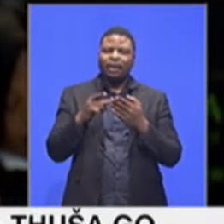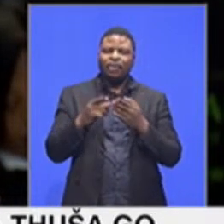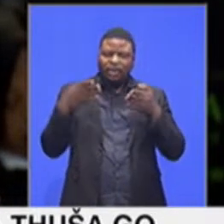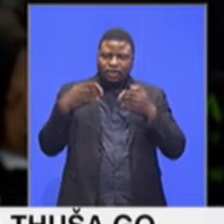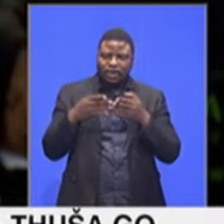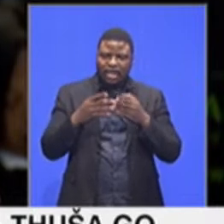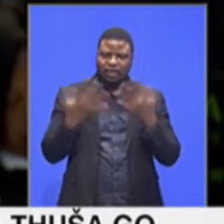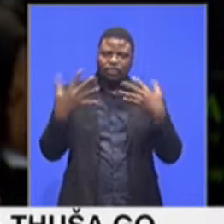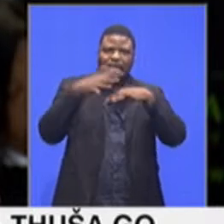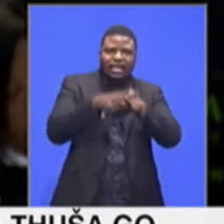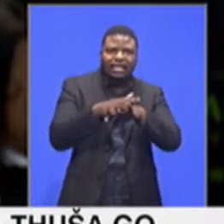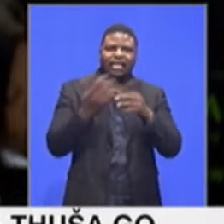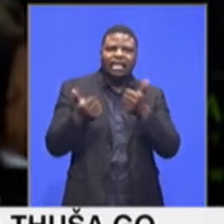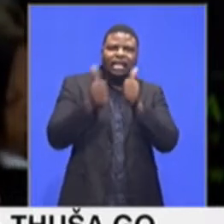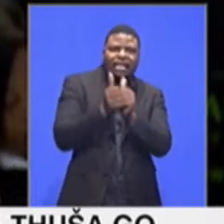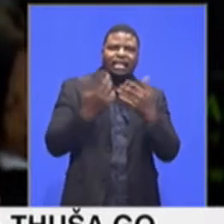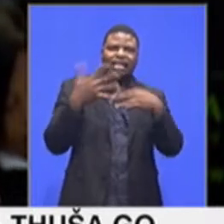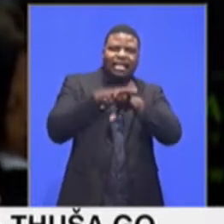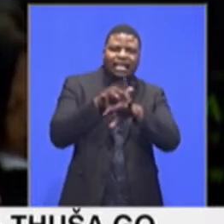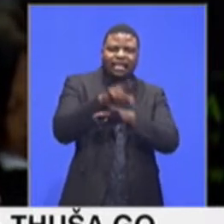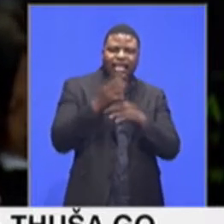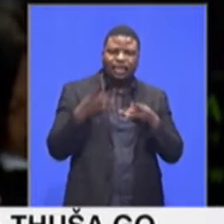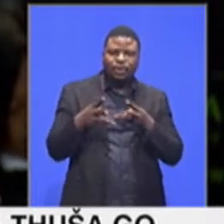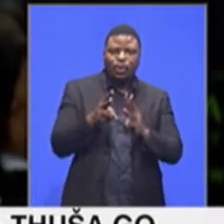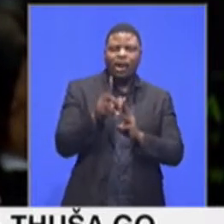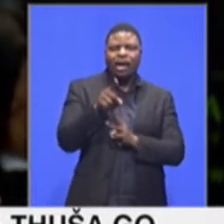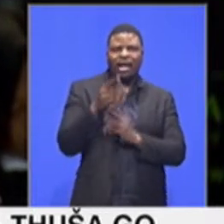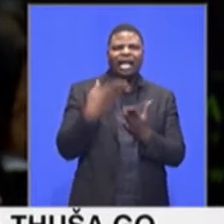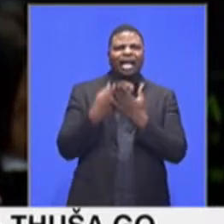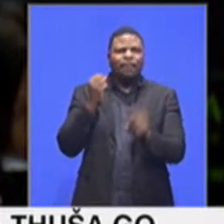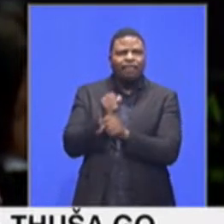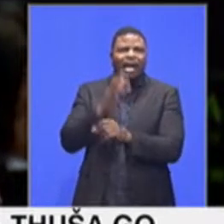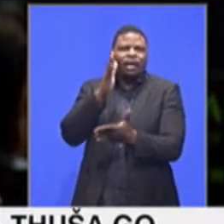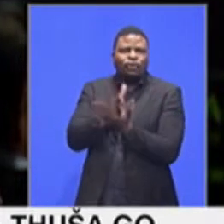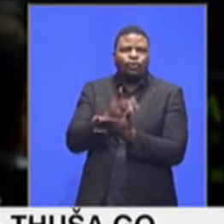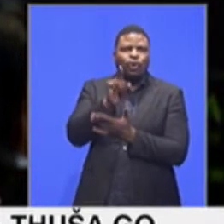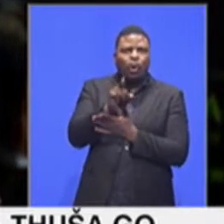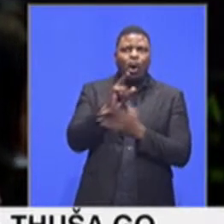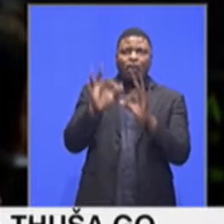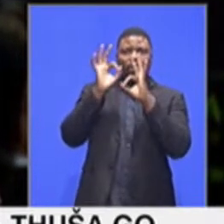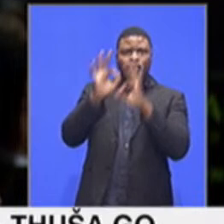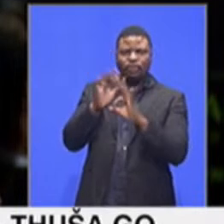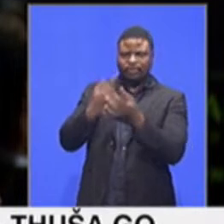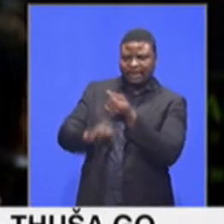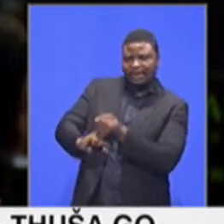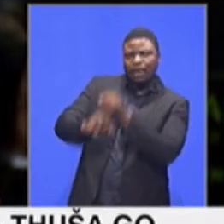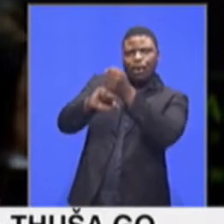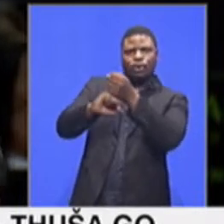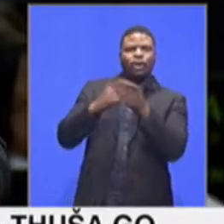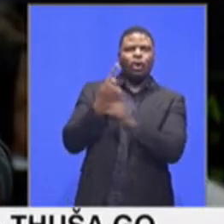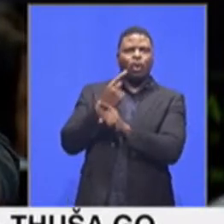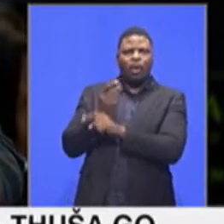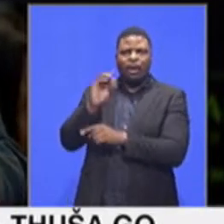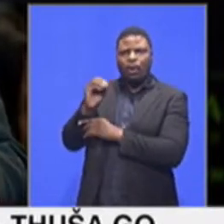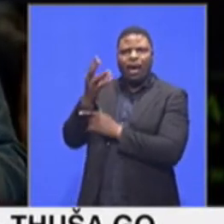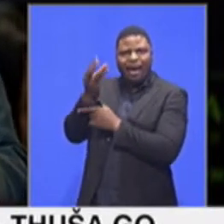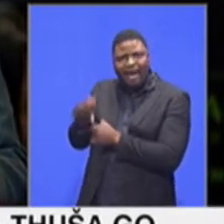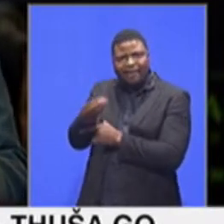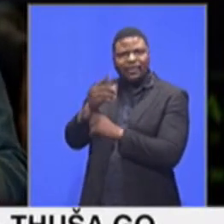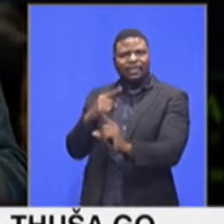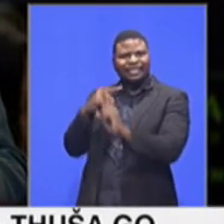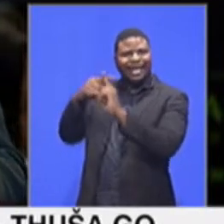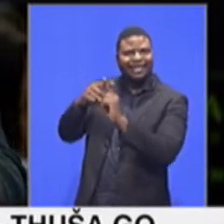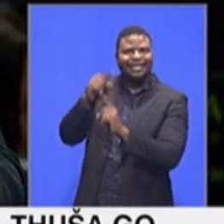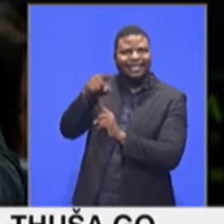require difficult but necessary trade-offs to ensure that the appropriate support is properly targeted at the